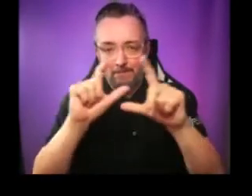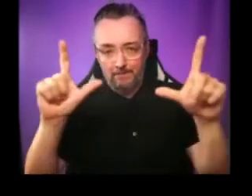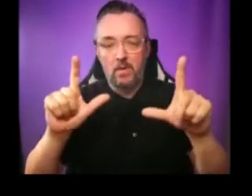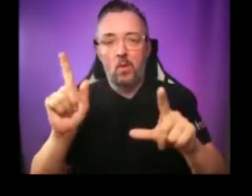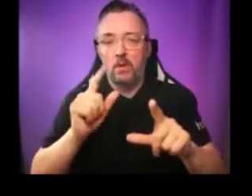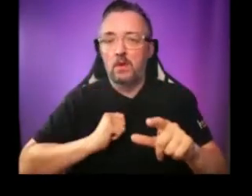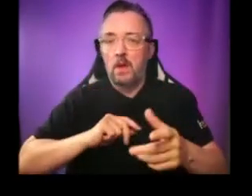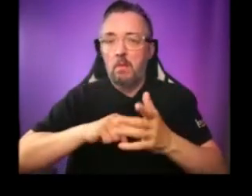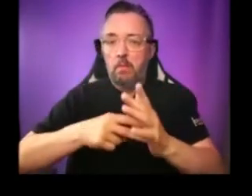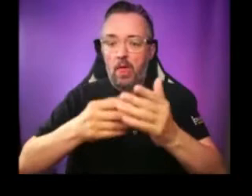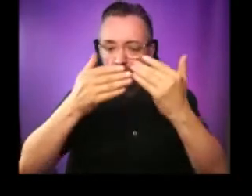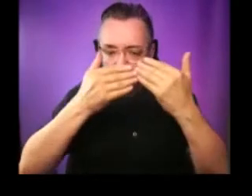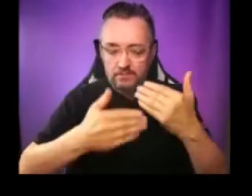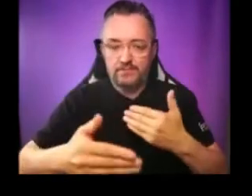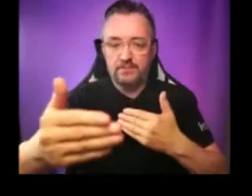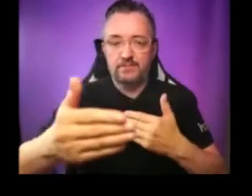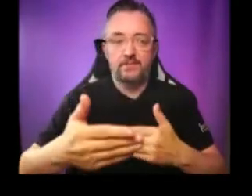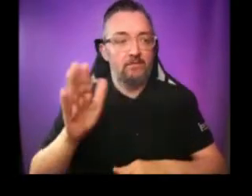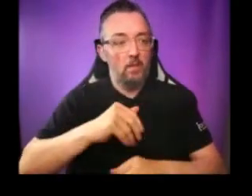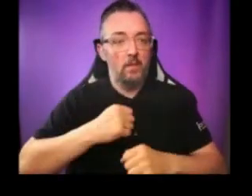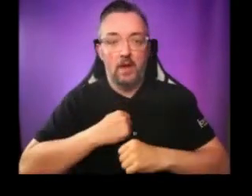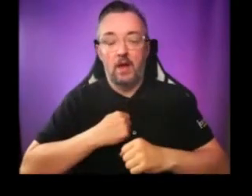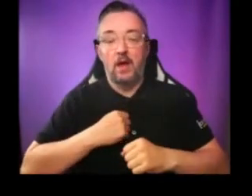pipeline from the BHS team.